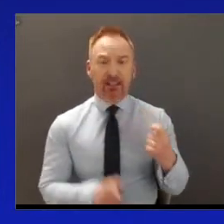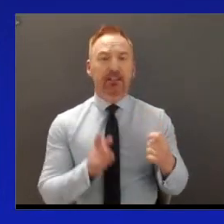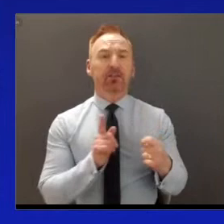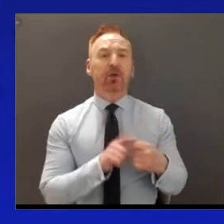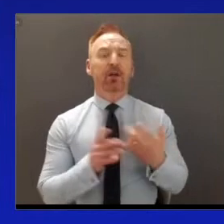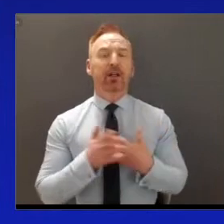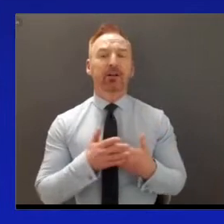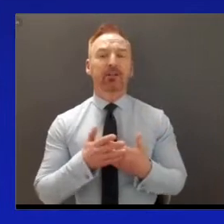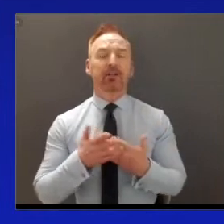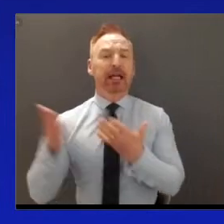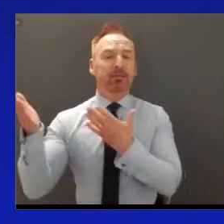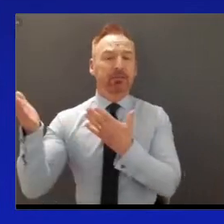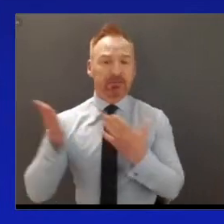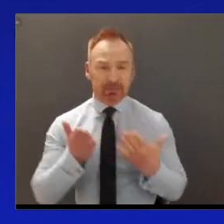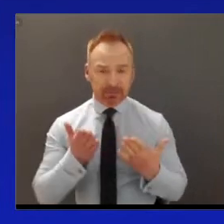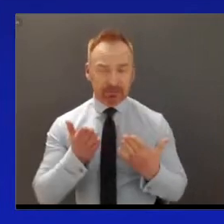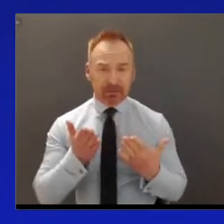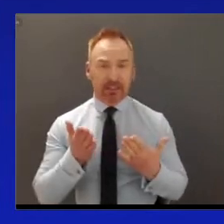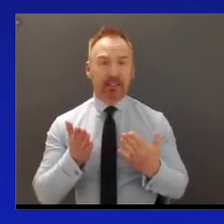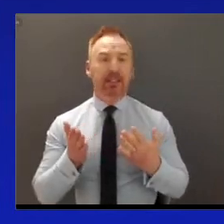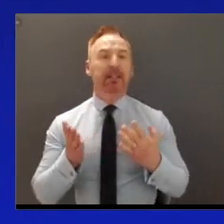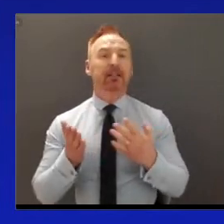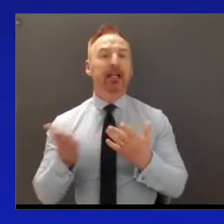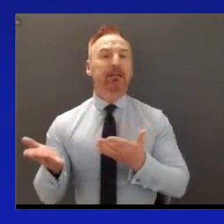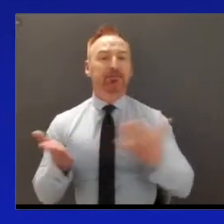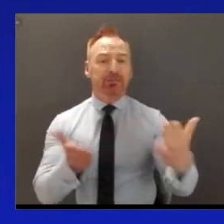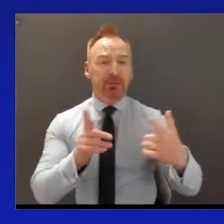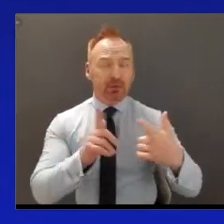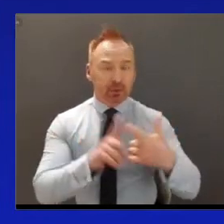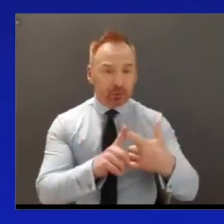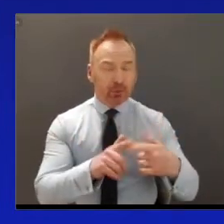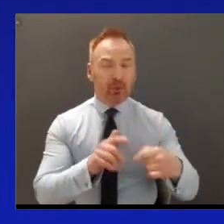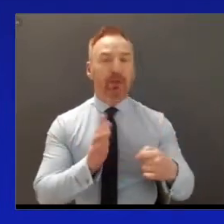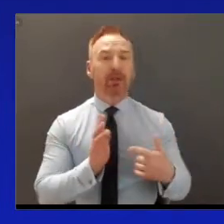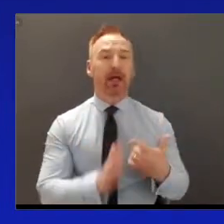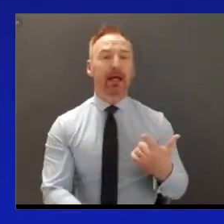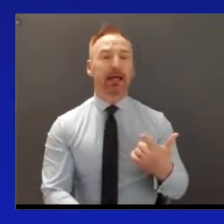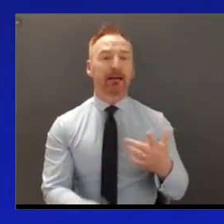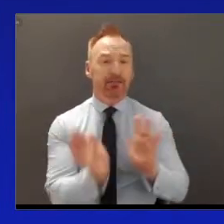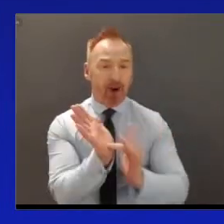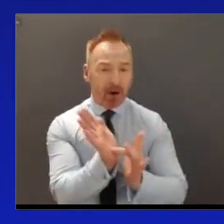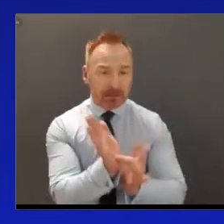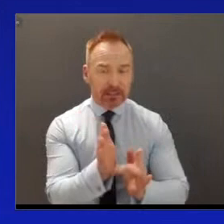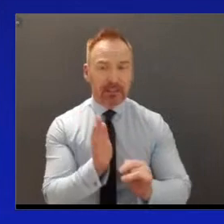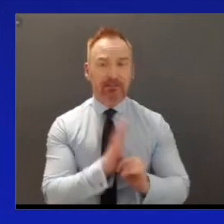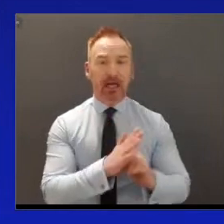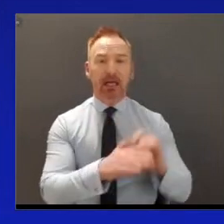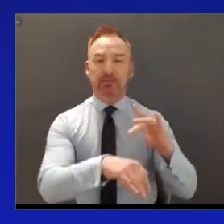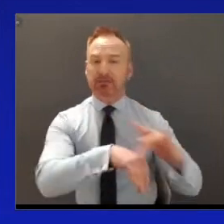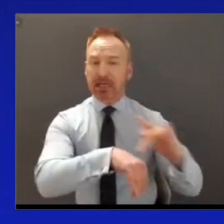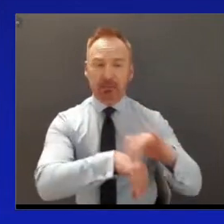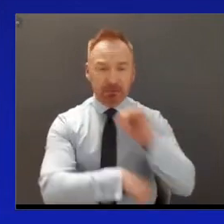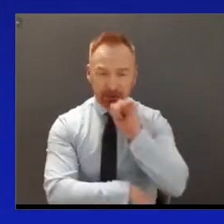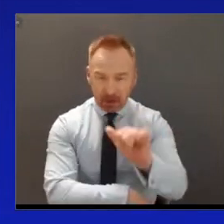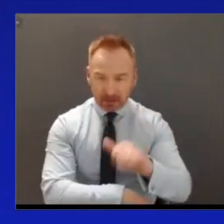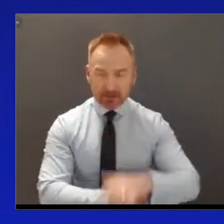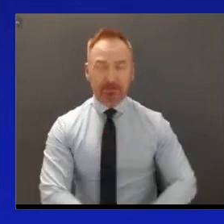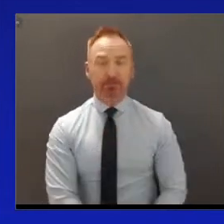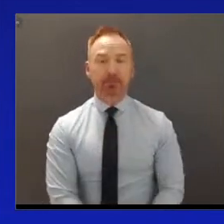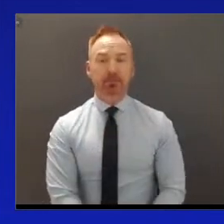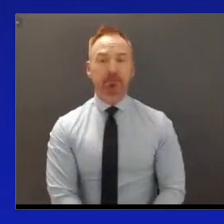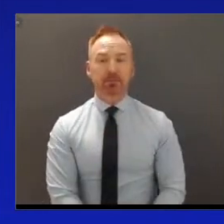transportation or pharmacies or others not available. And I think during the flu clinic, we saw